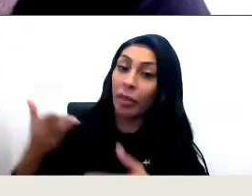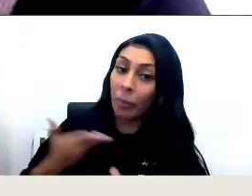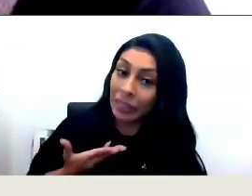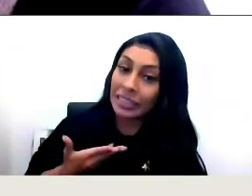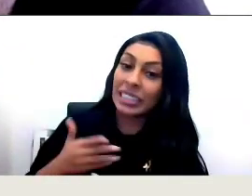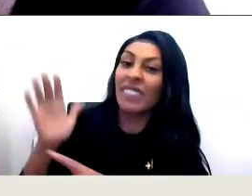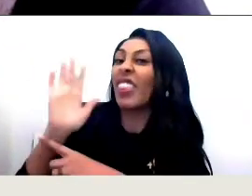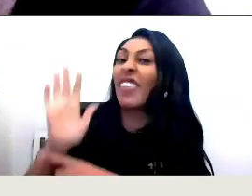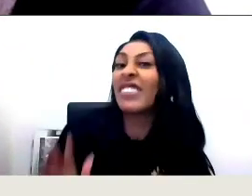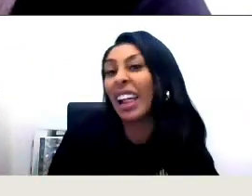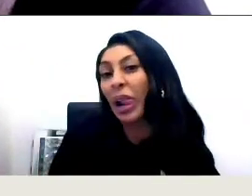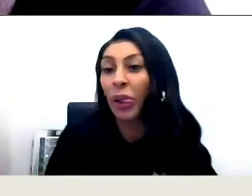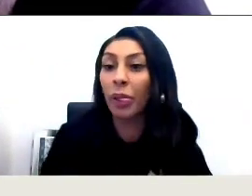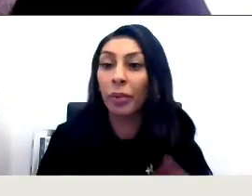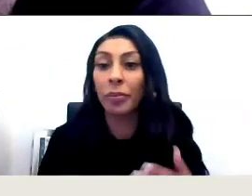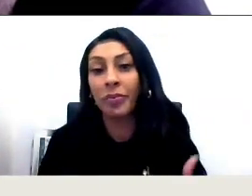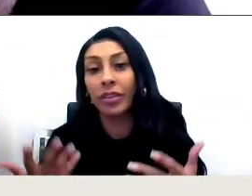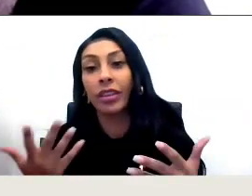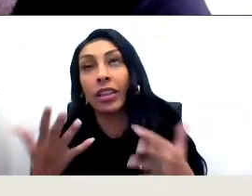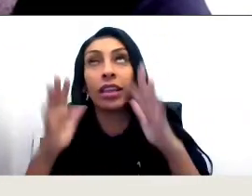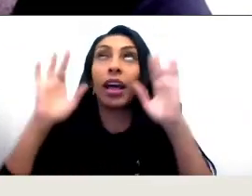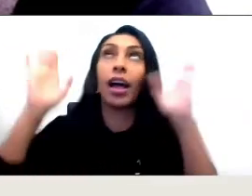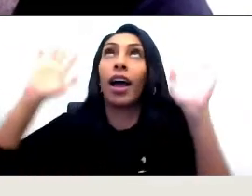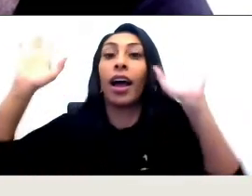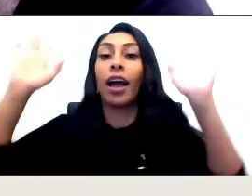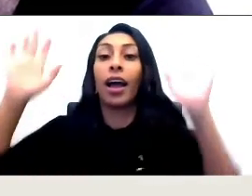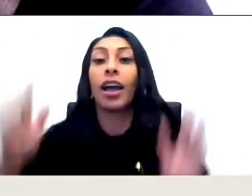it has all this